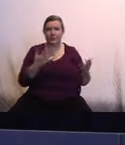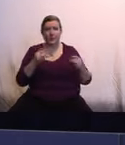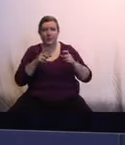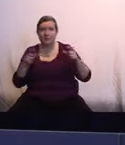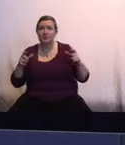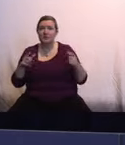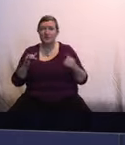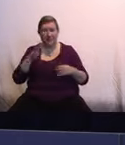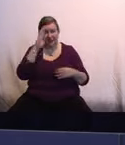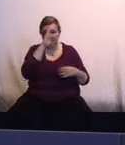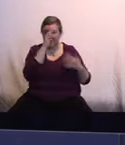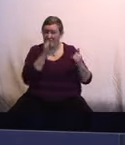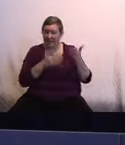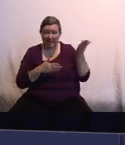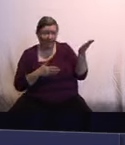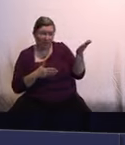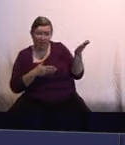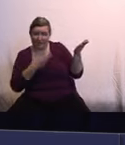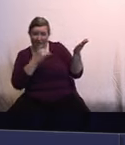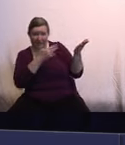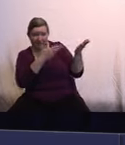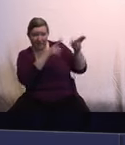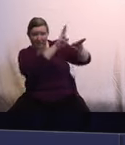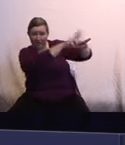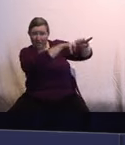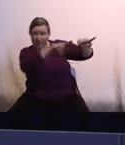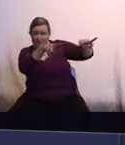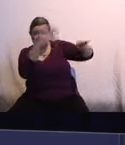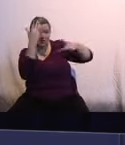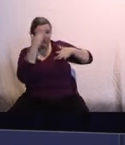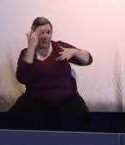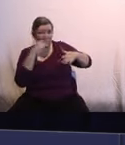hospitals remains high, and there have been 4